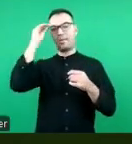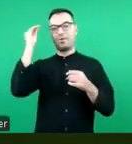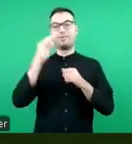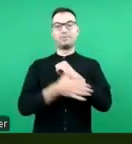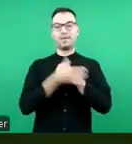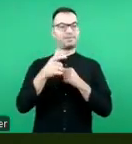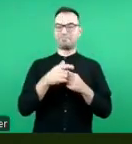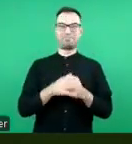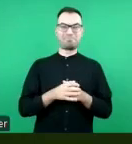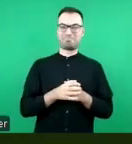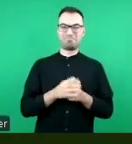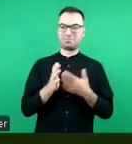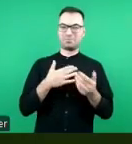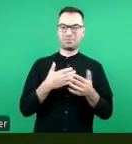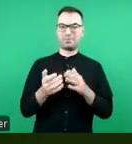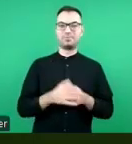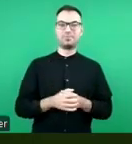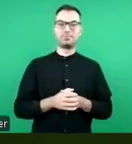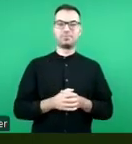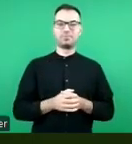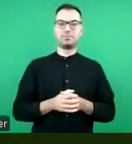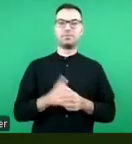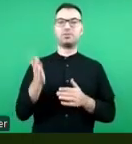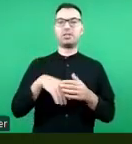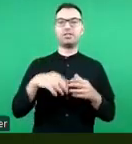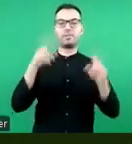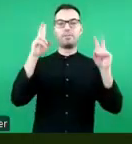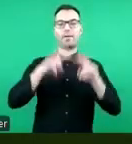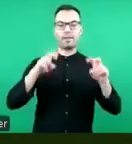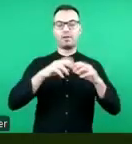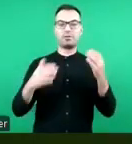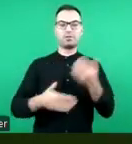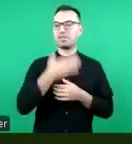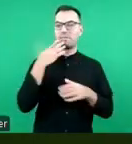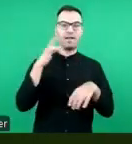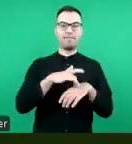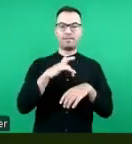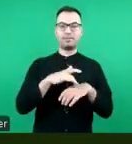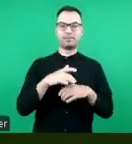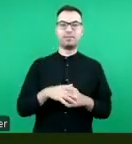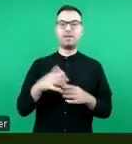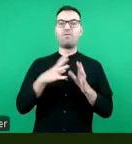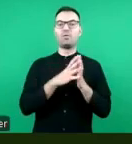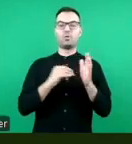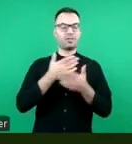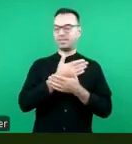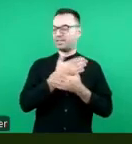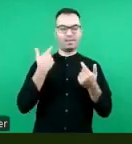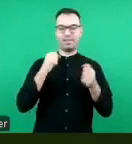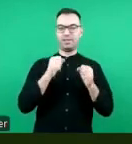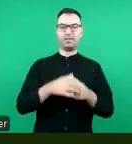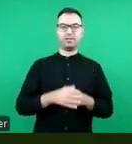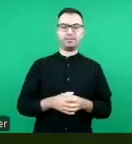during the last decade, actually, because some studies found there is no effect, the pattern does not occur. Some studies